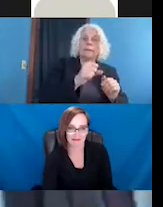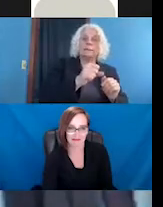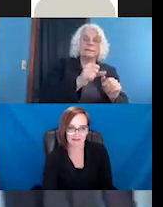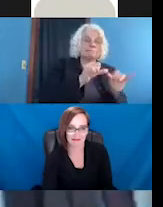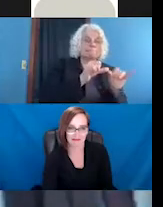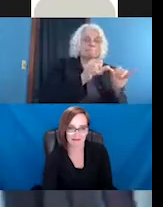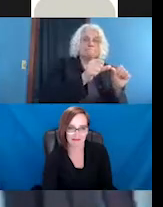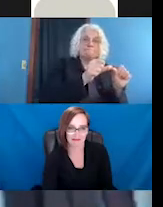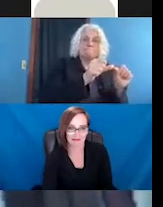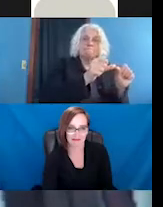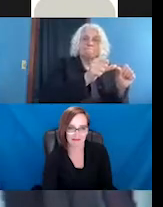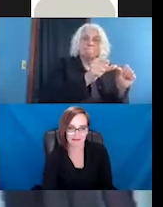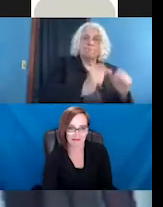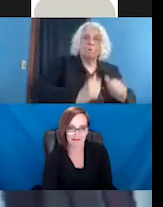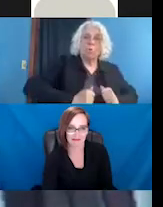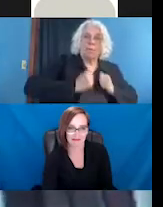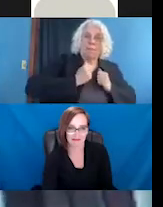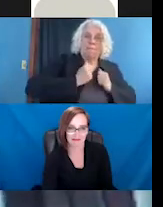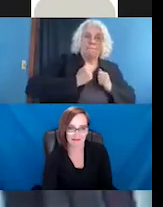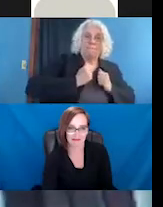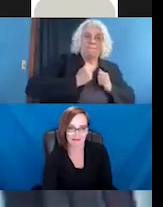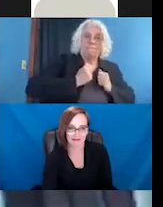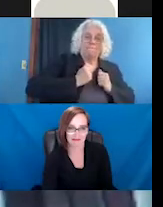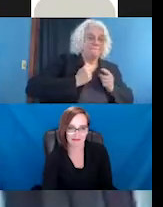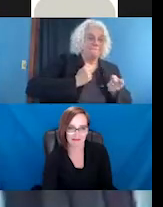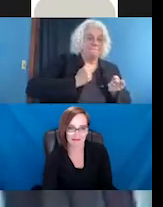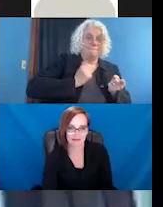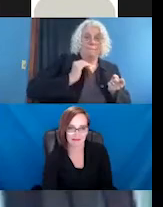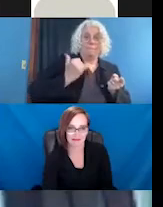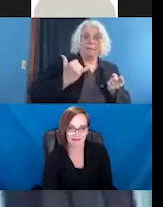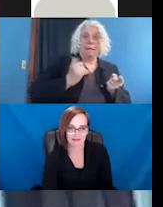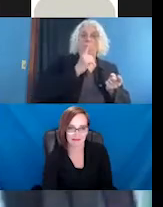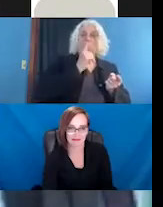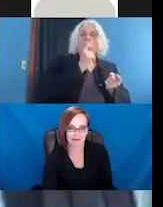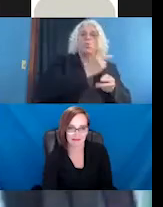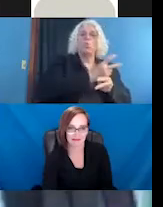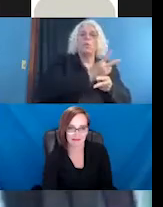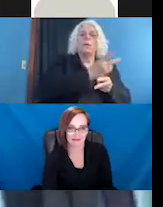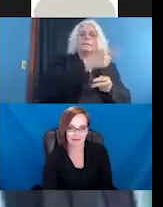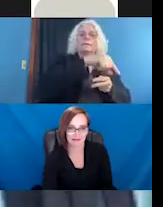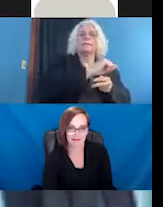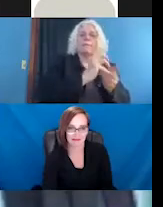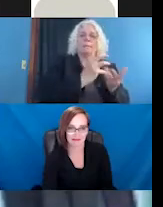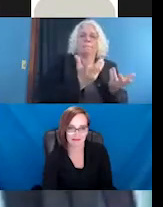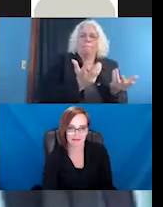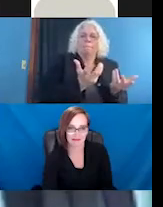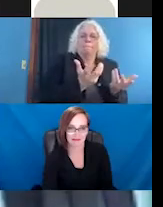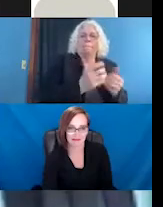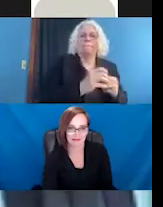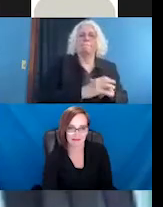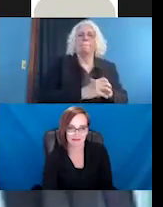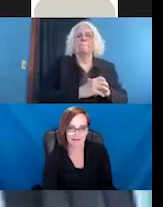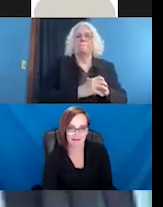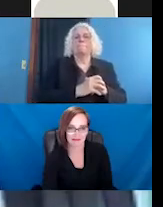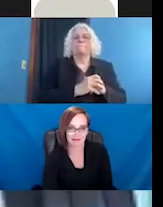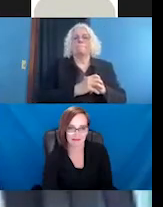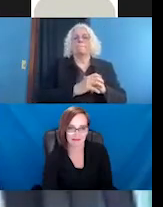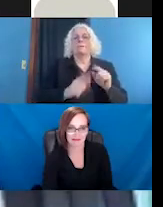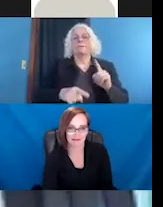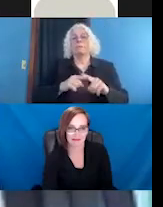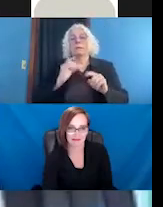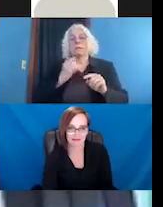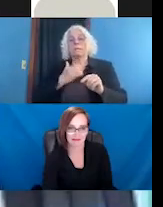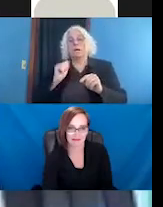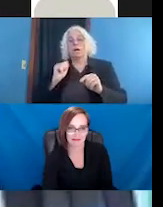longer, that we need to have some adequate care about that. And we wanted to make sure under our ARPA planning that we